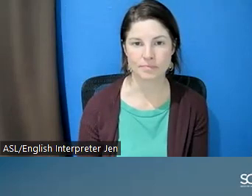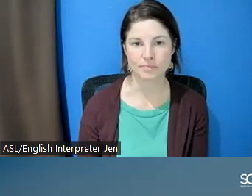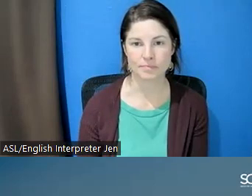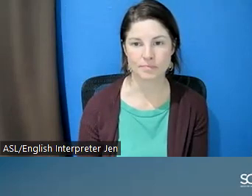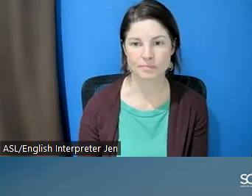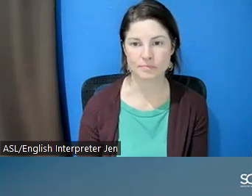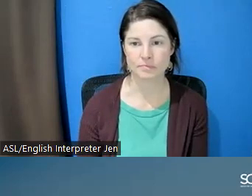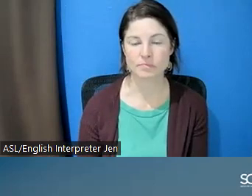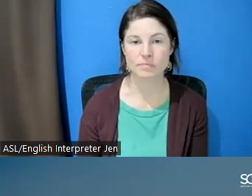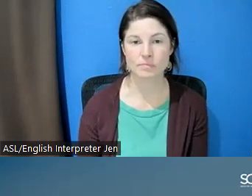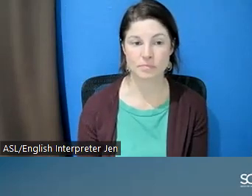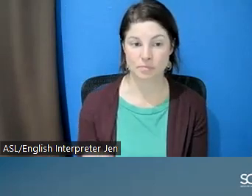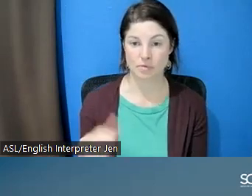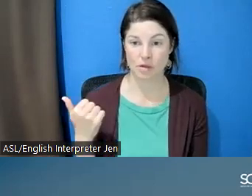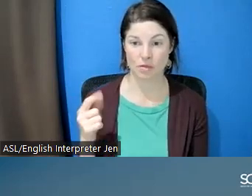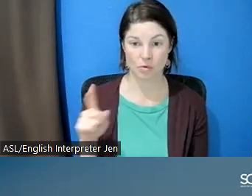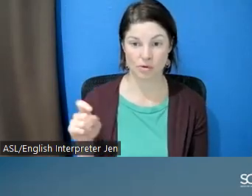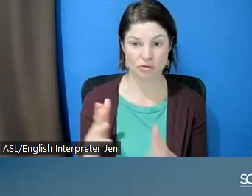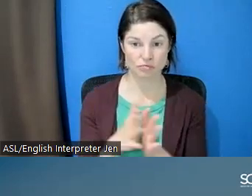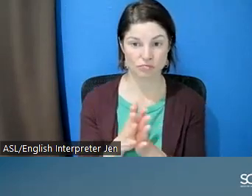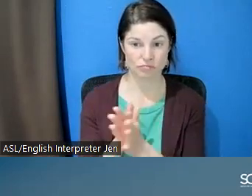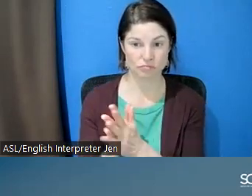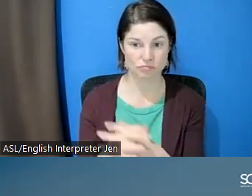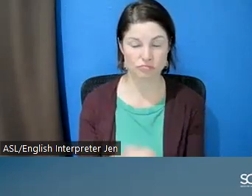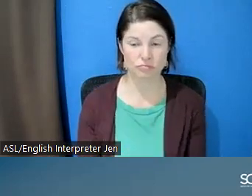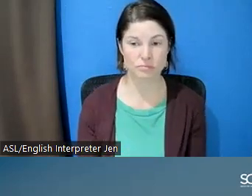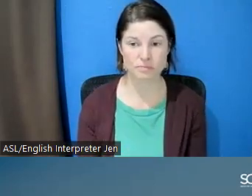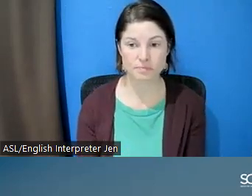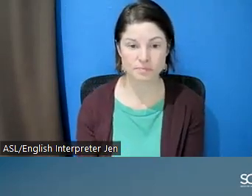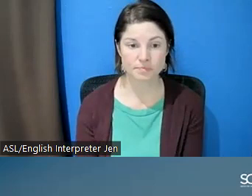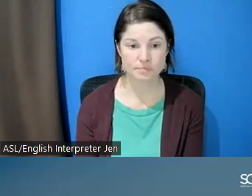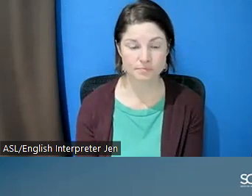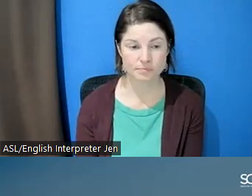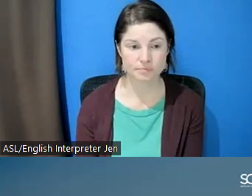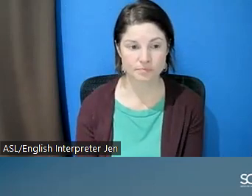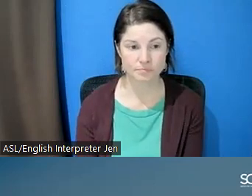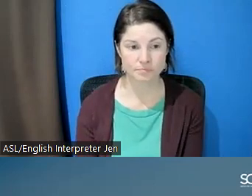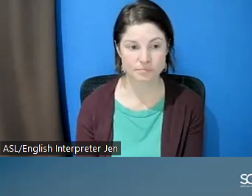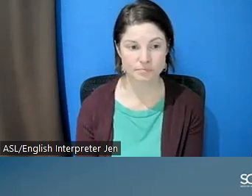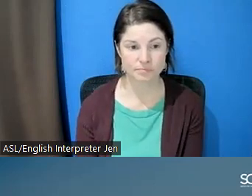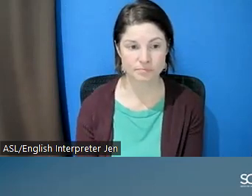Does anyone else have any questions that we have not addressed yet?